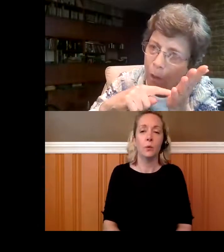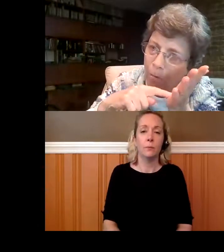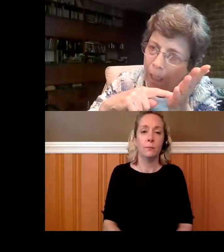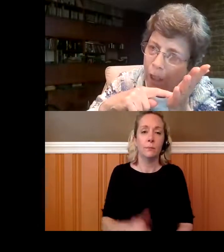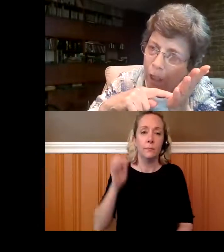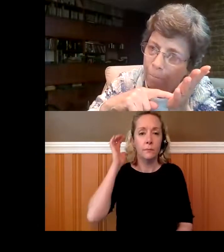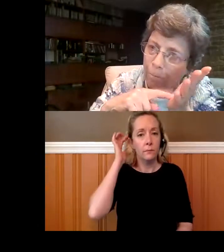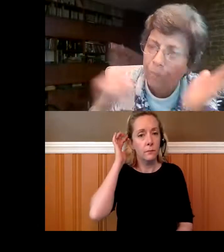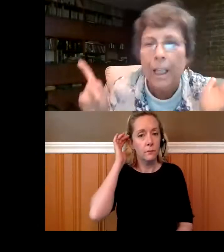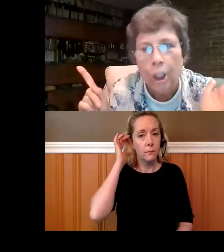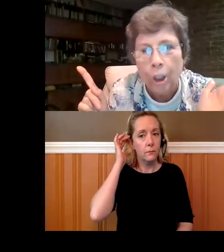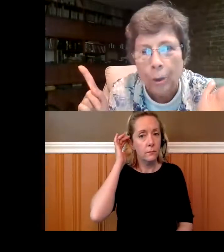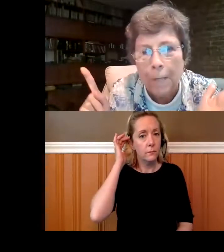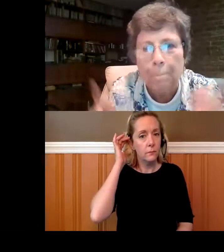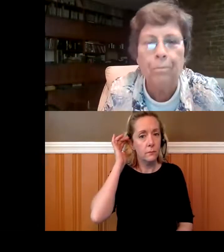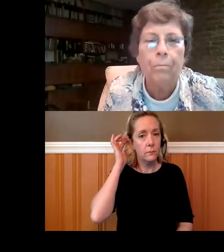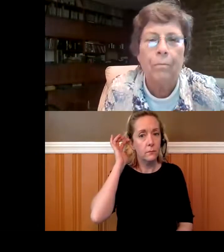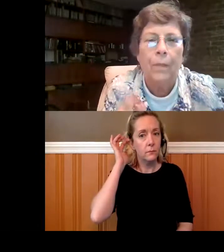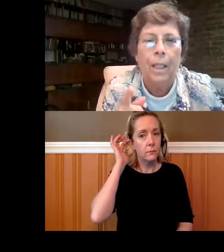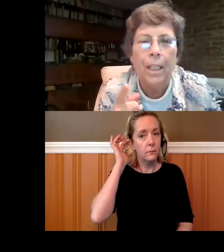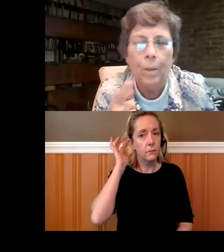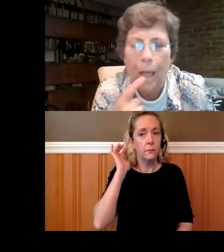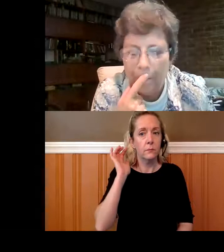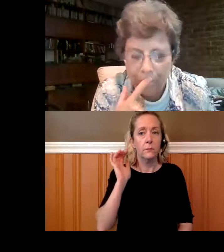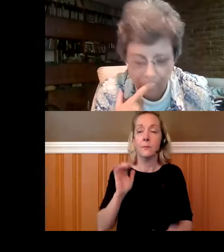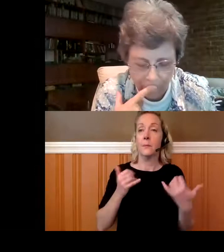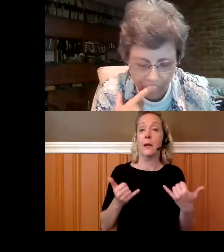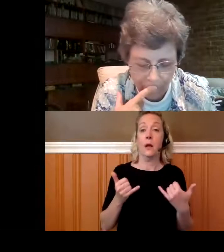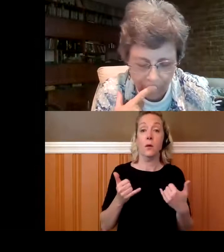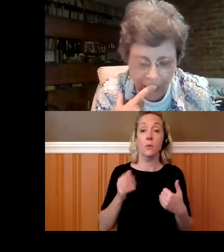This, and so how would the